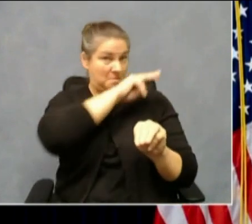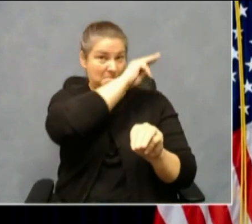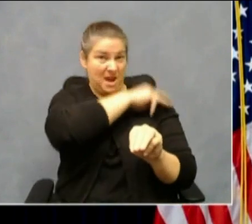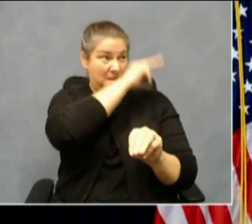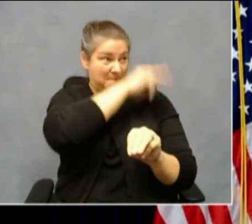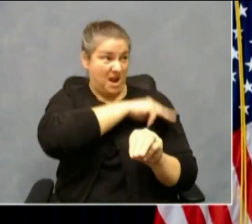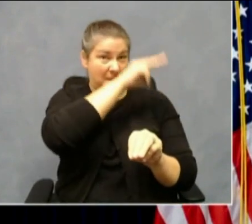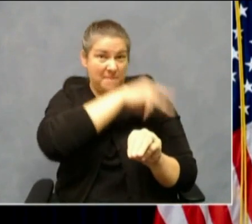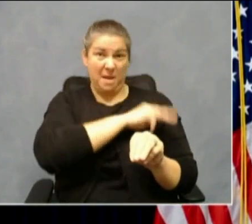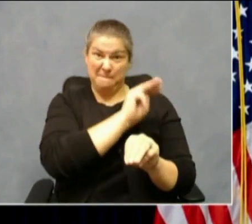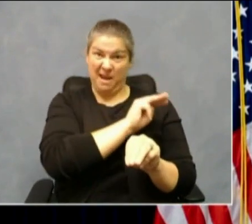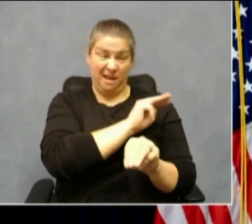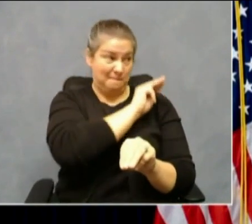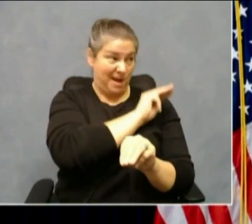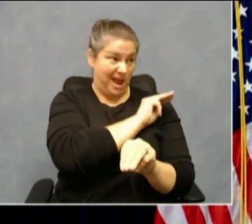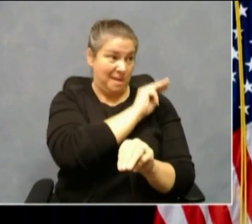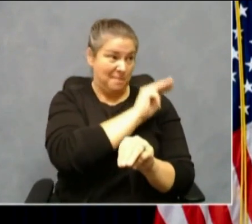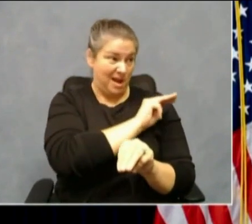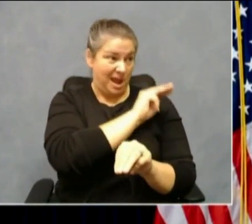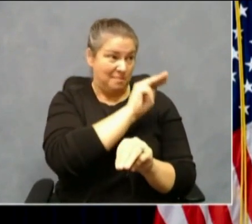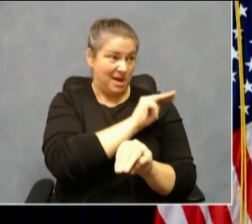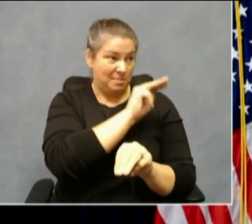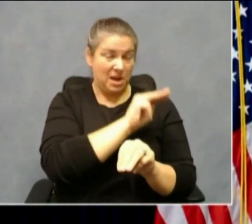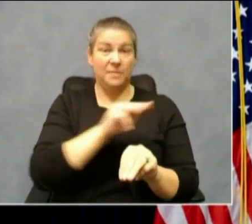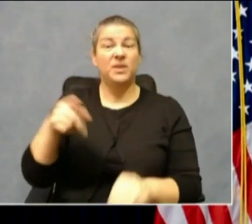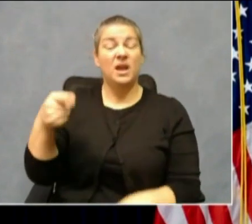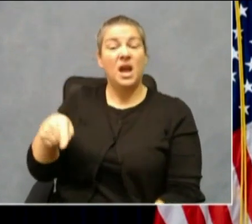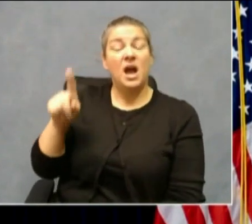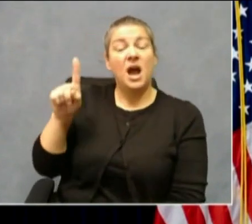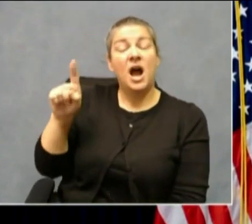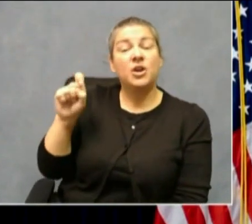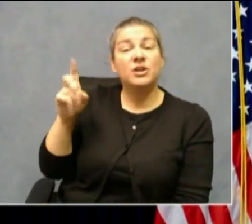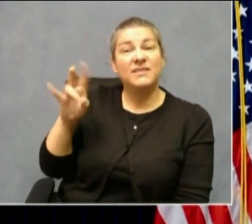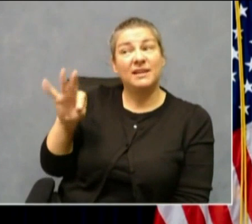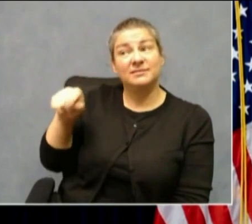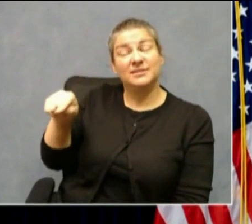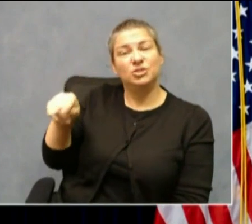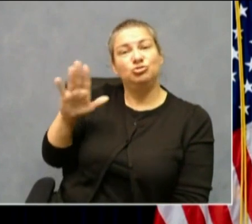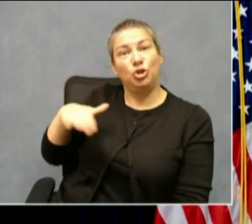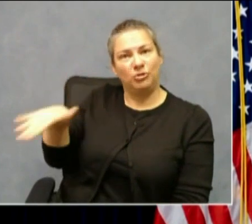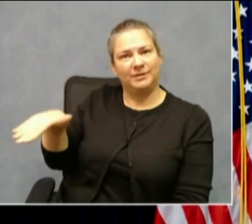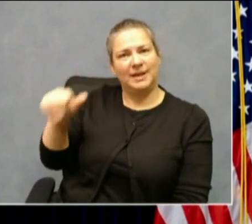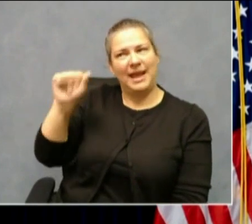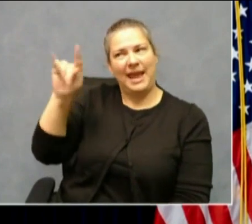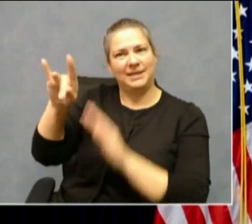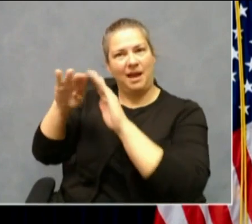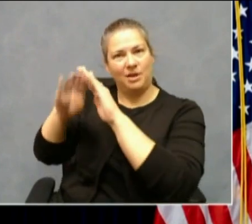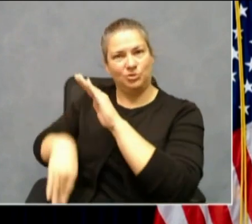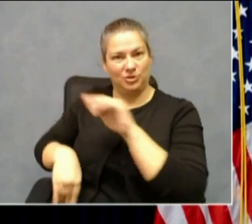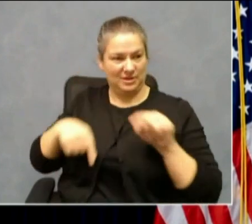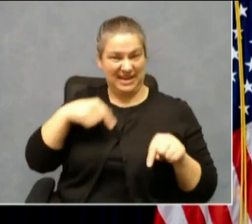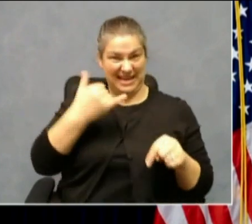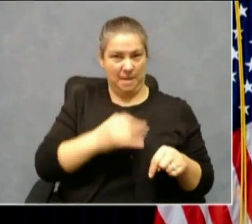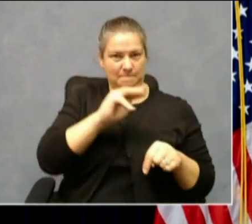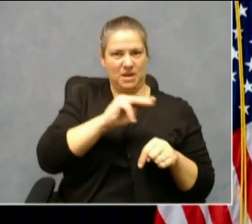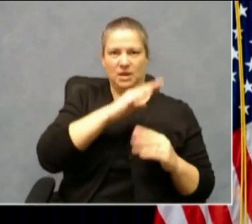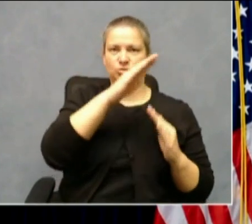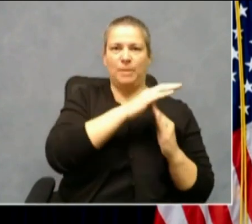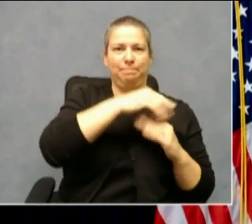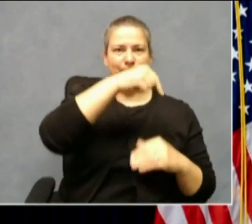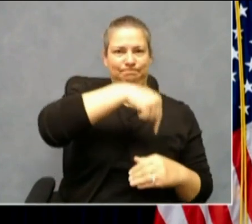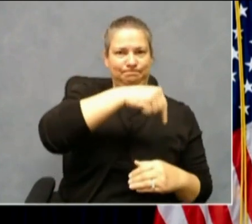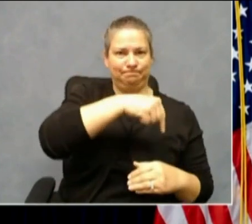197 of those cases are kids, 18 and under, and that's just today. We're now at